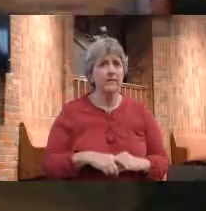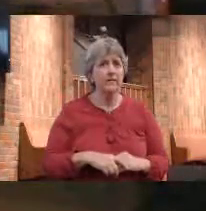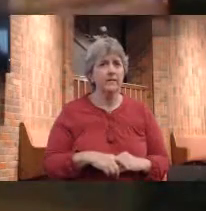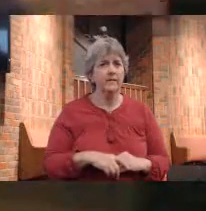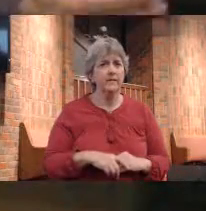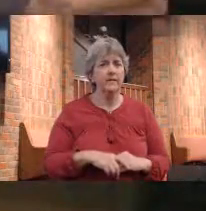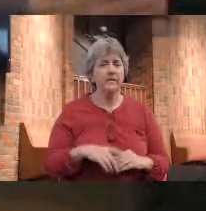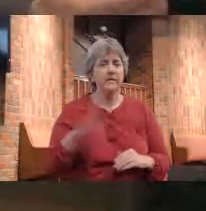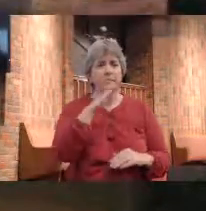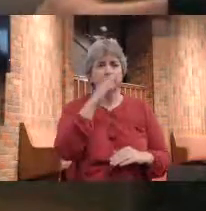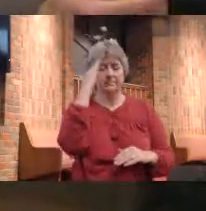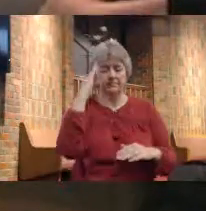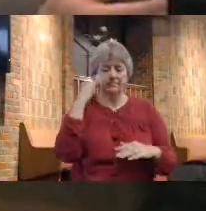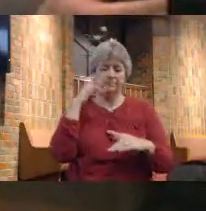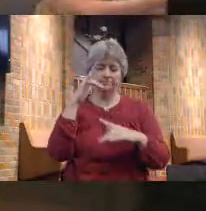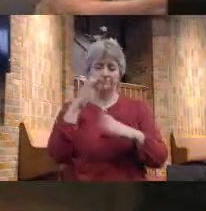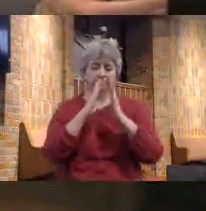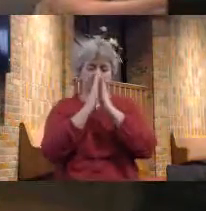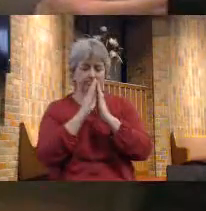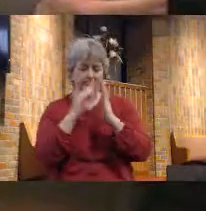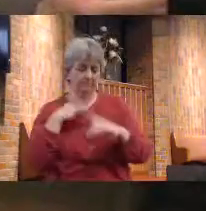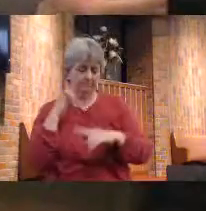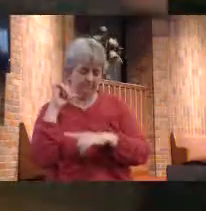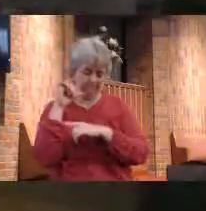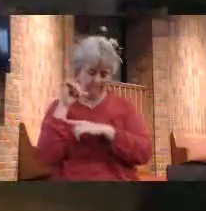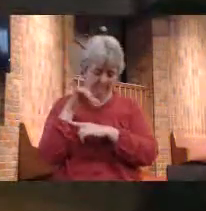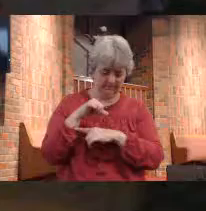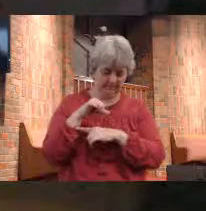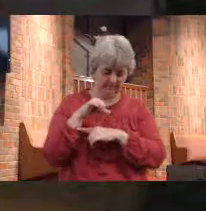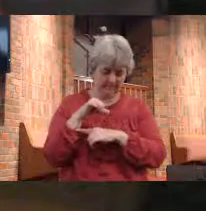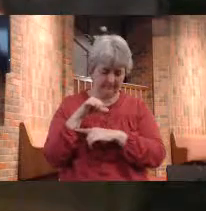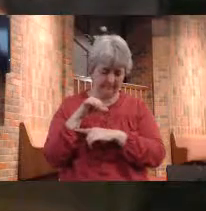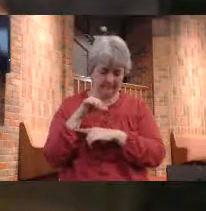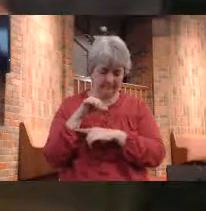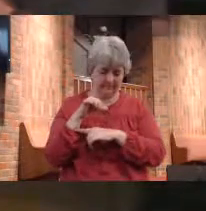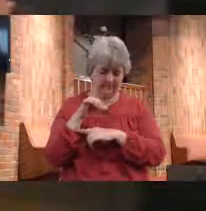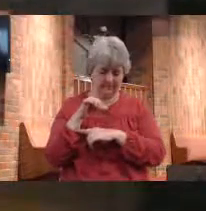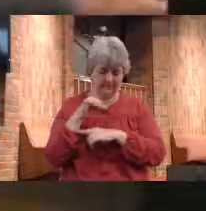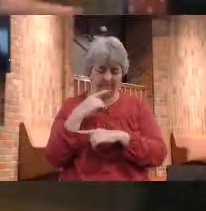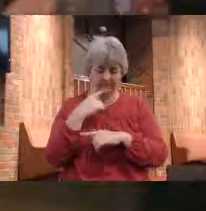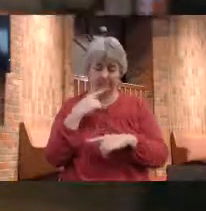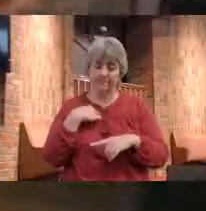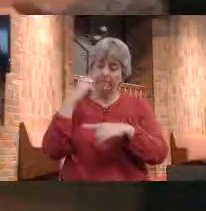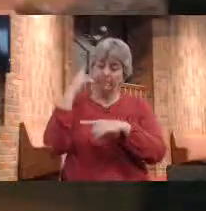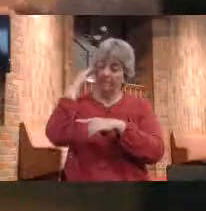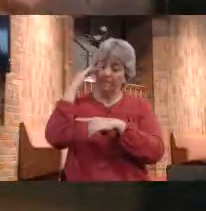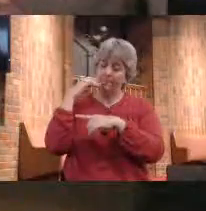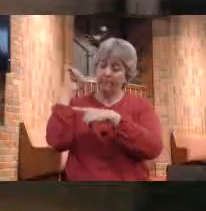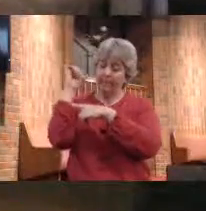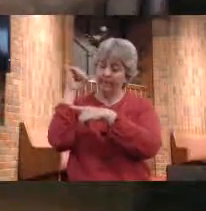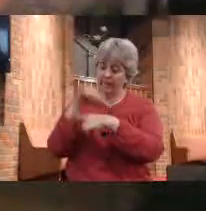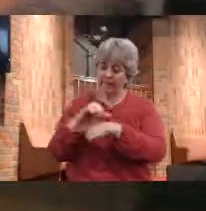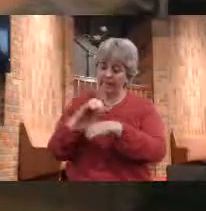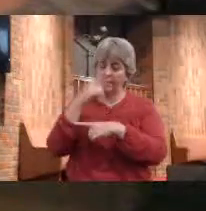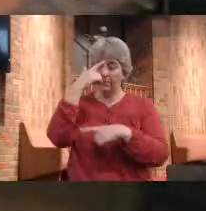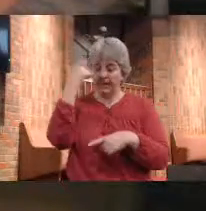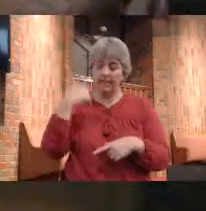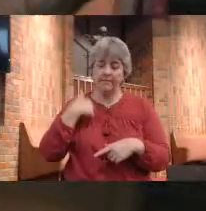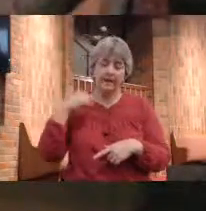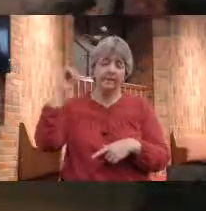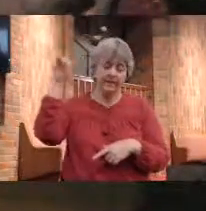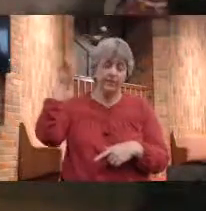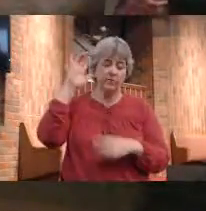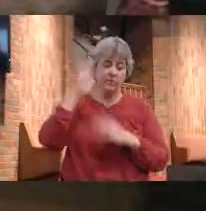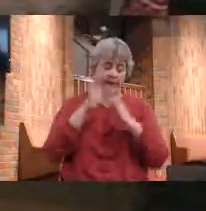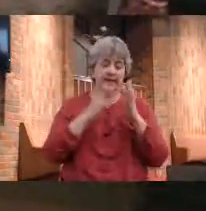When you bow your head in prayer, are these the reasons you would give? I bow my head in prayer because Jesus prayed.